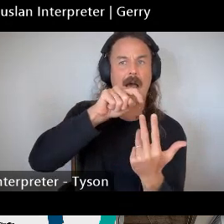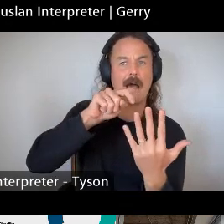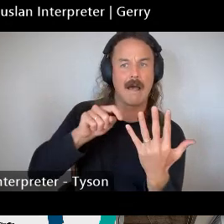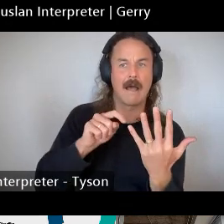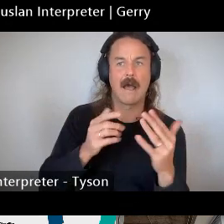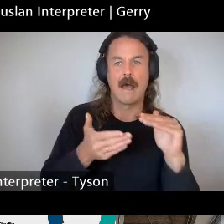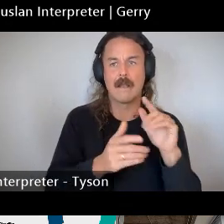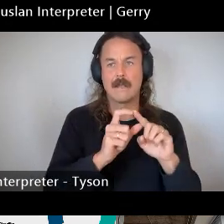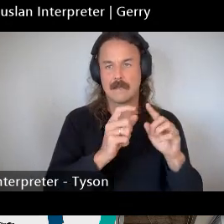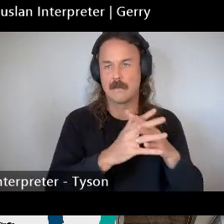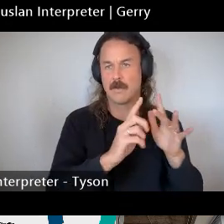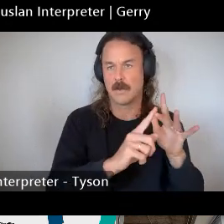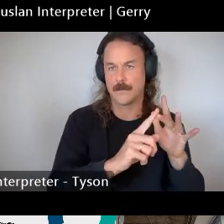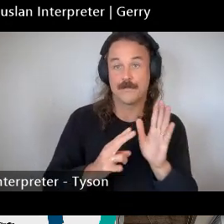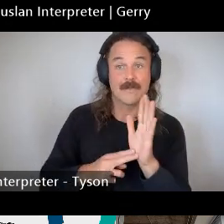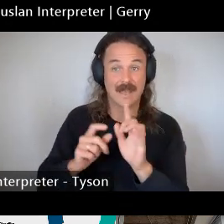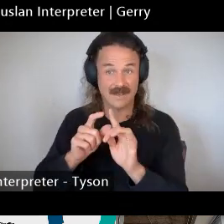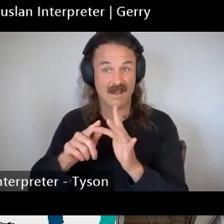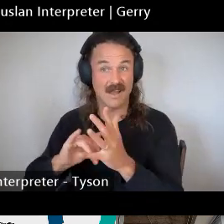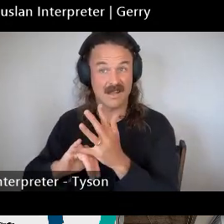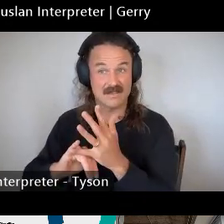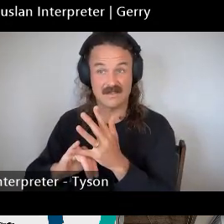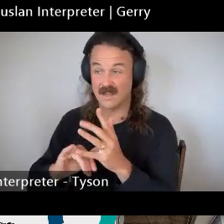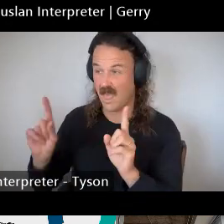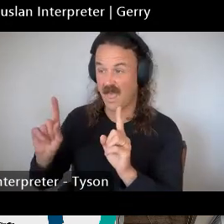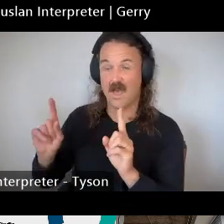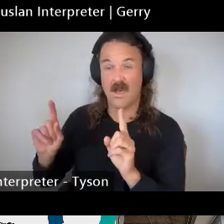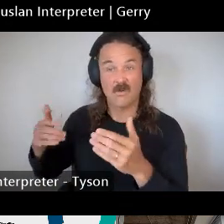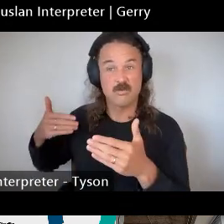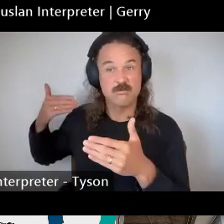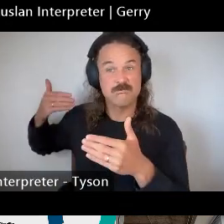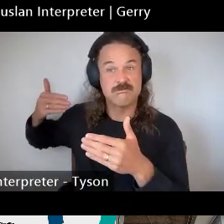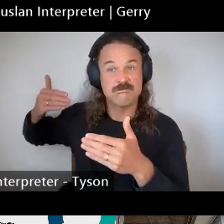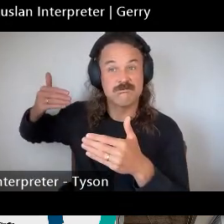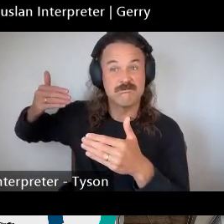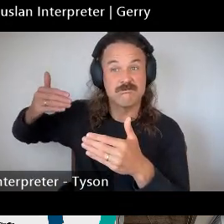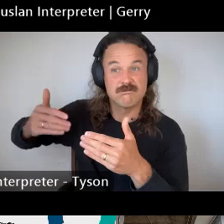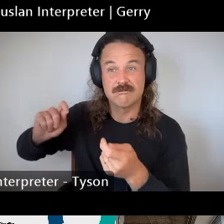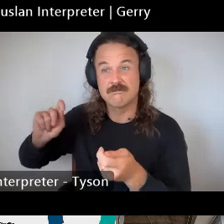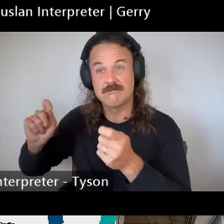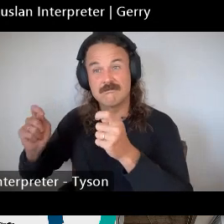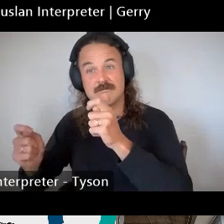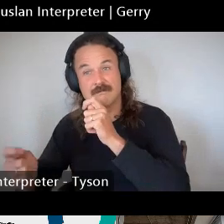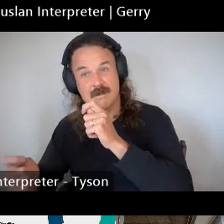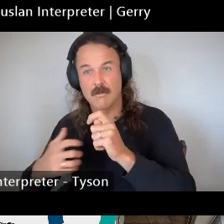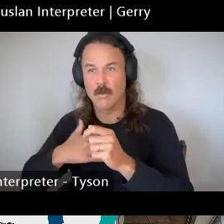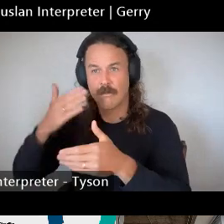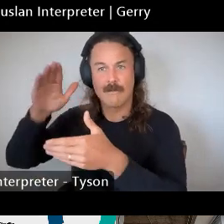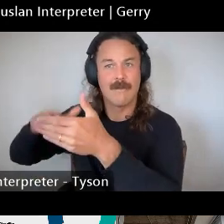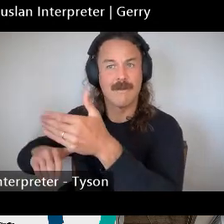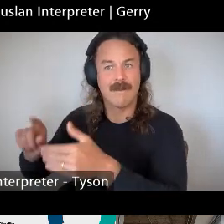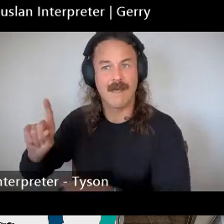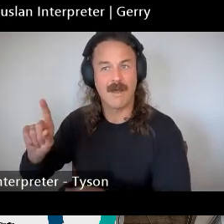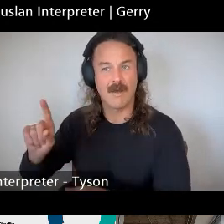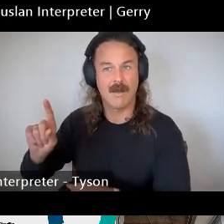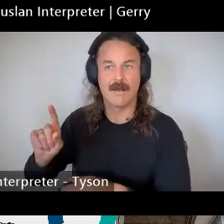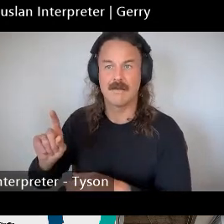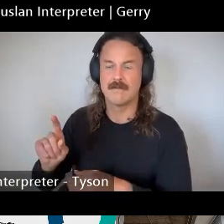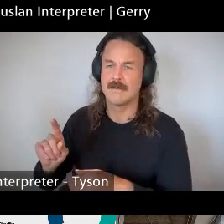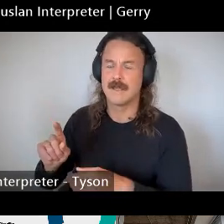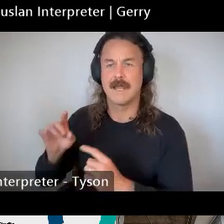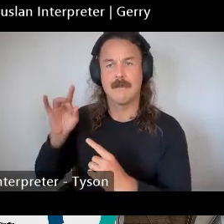evolved and matured since that outcomes framework was put in place. And it's important that we do this refresh now